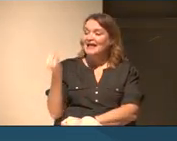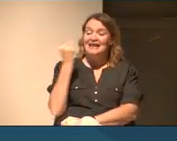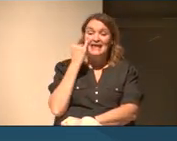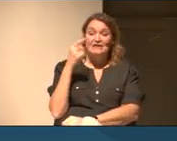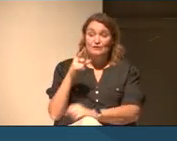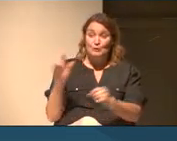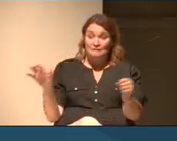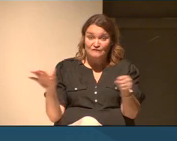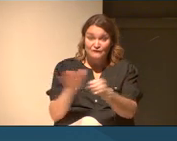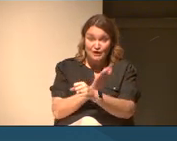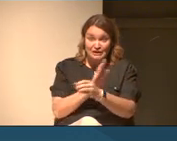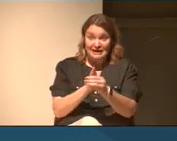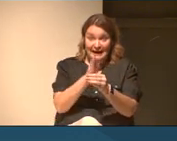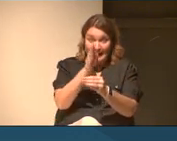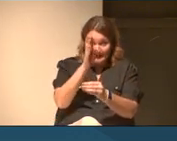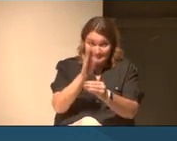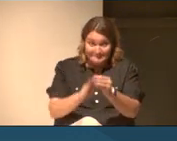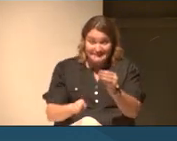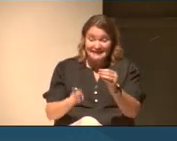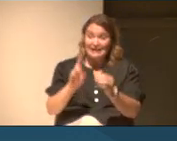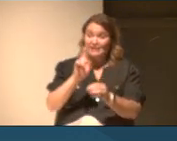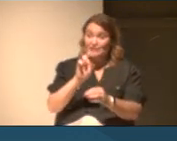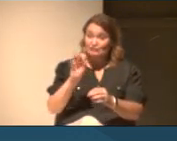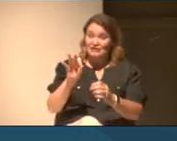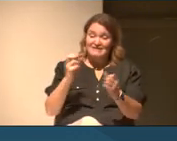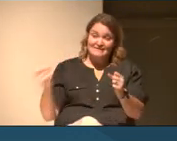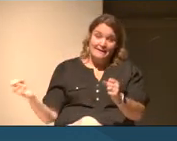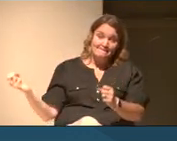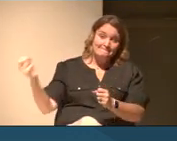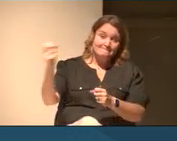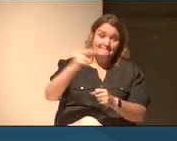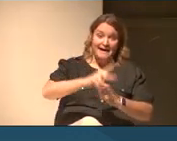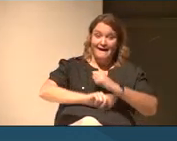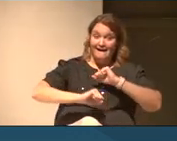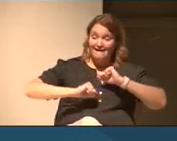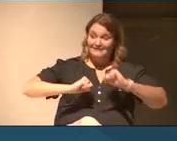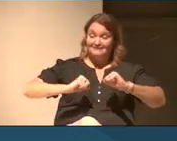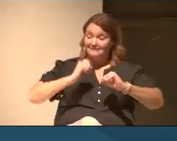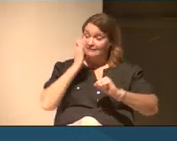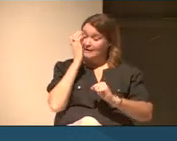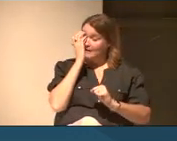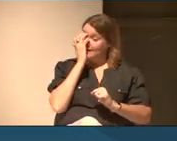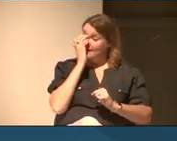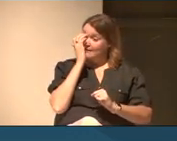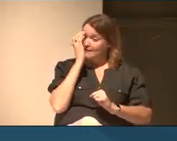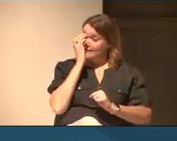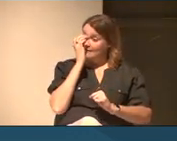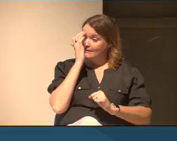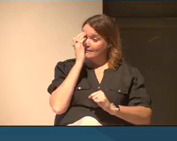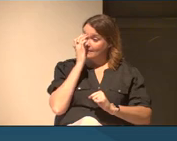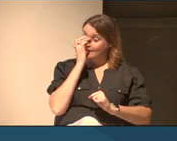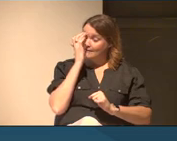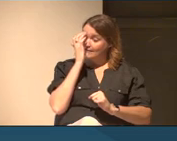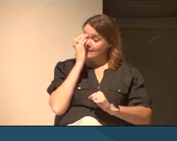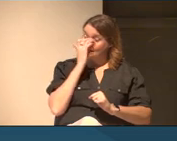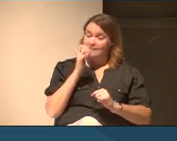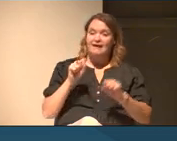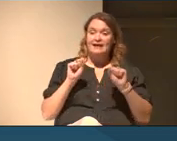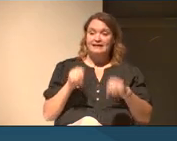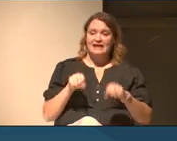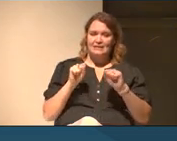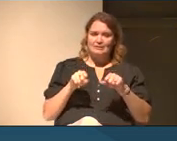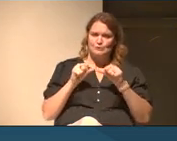fully, completely recover the reef and show that it's fully capable of sustaining all the sea life